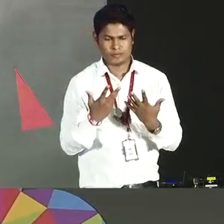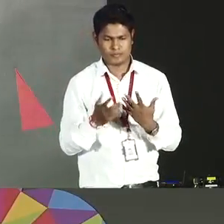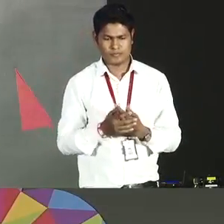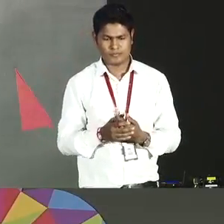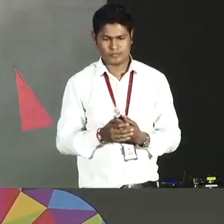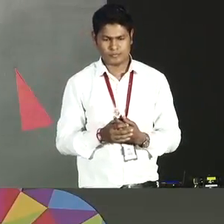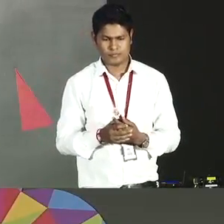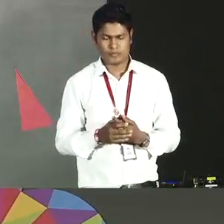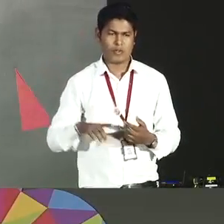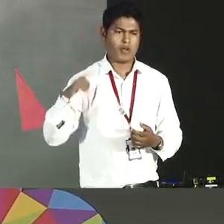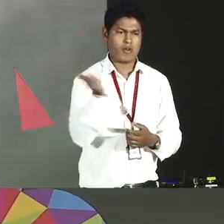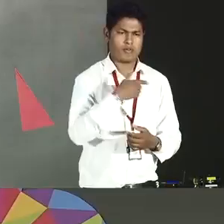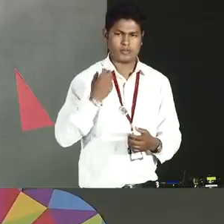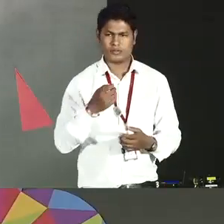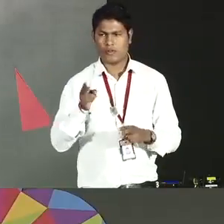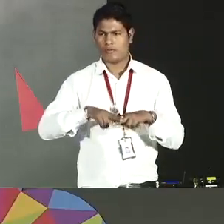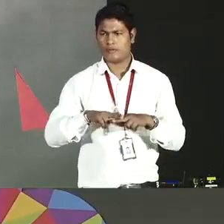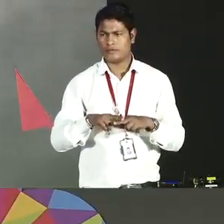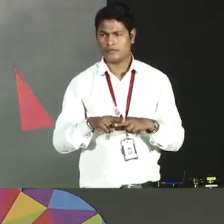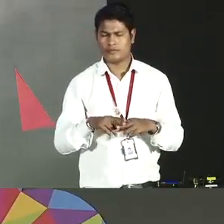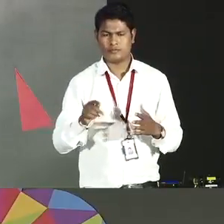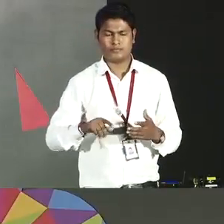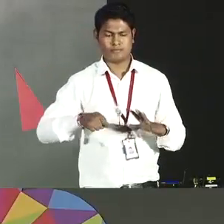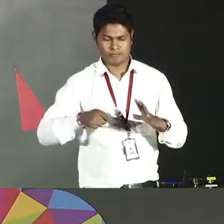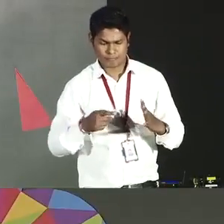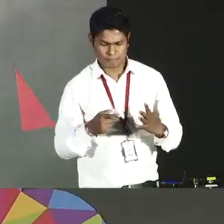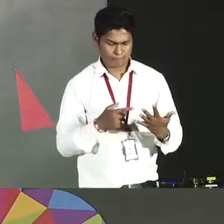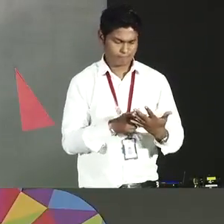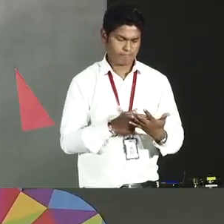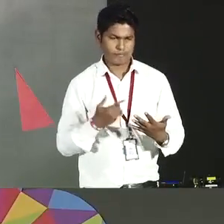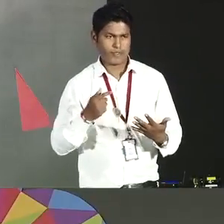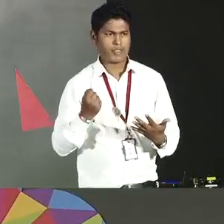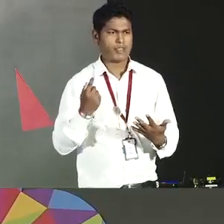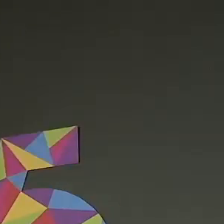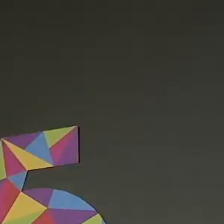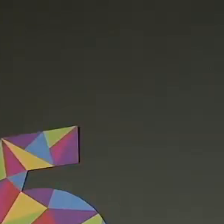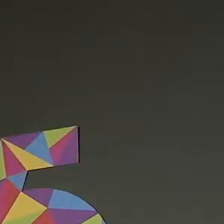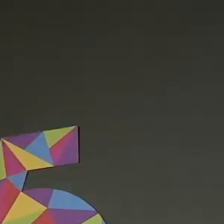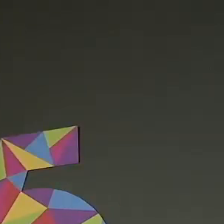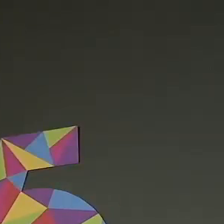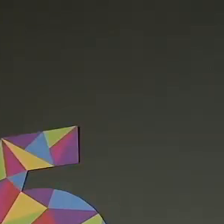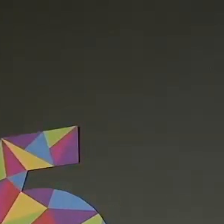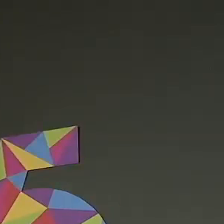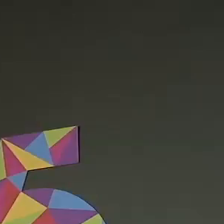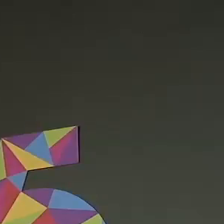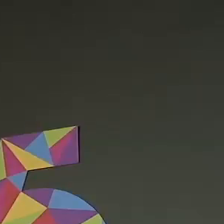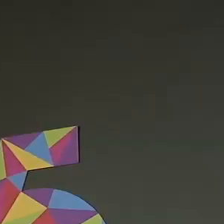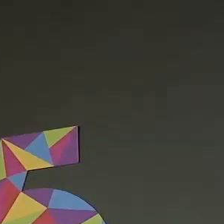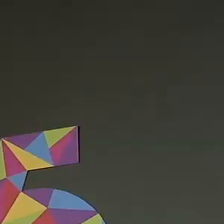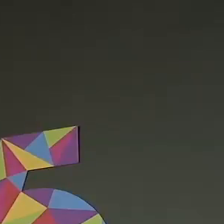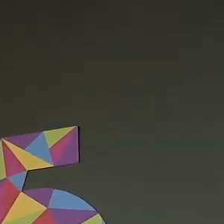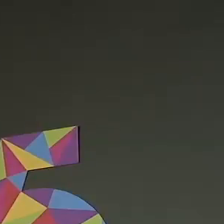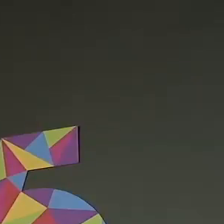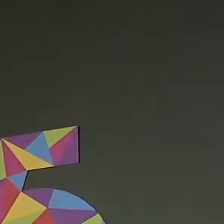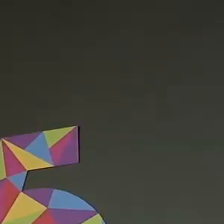there that we're all aware of, and there's technology out there, and all it takes is for someone to put the two together in a way that have never been